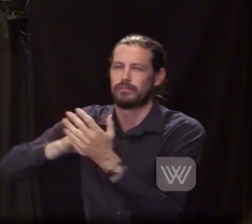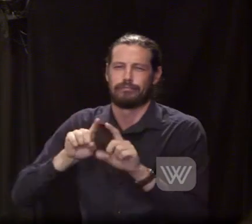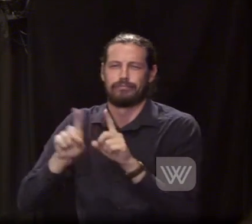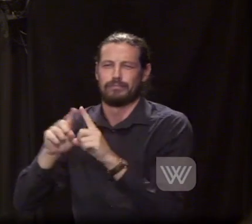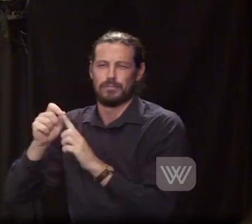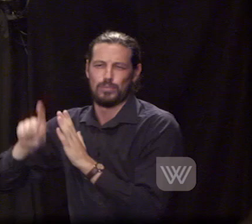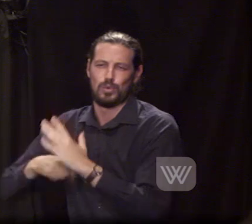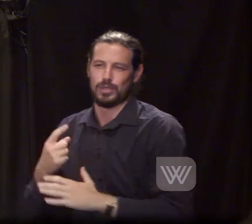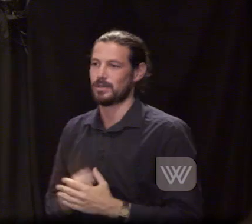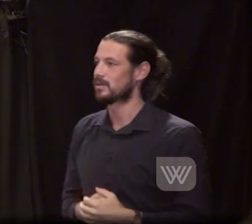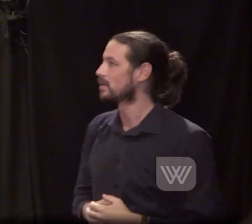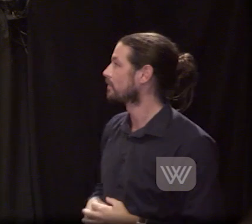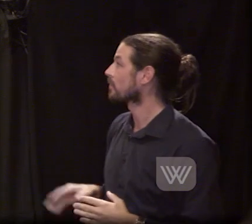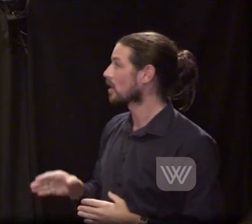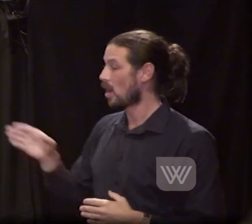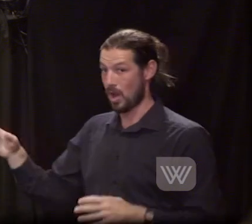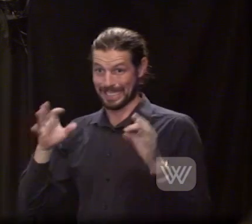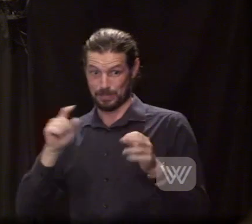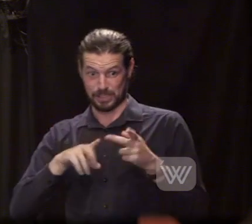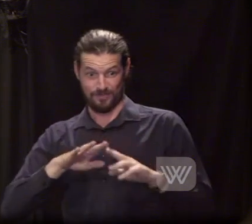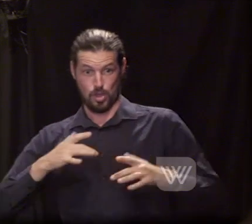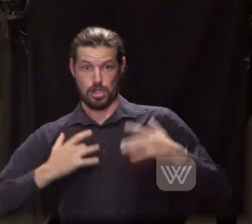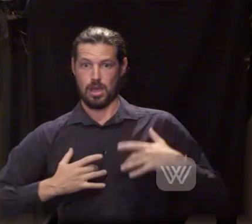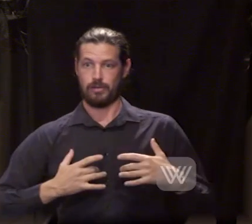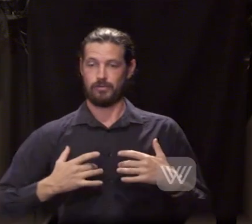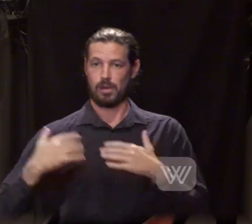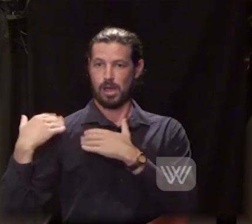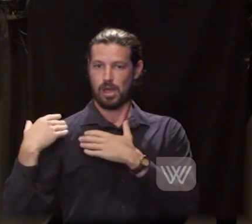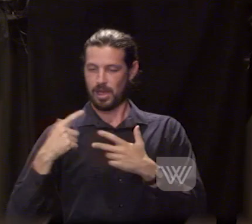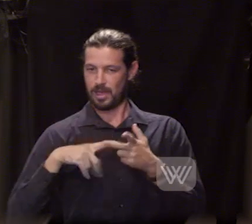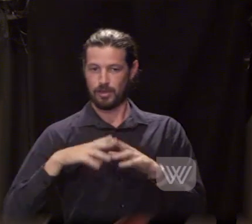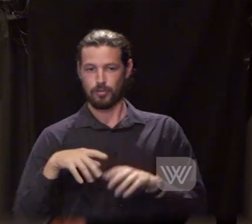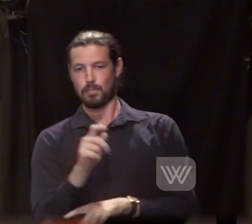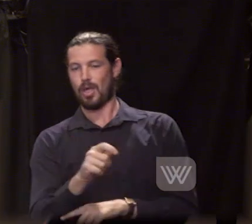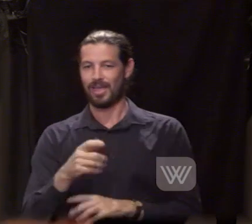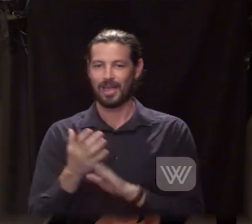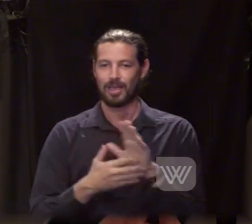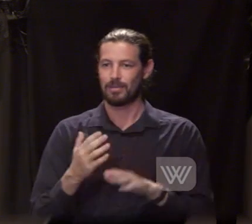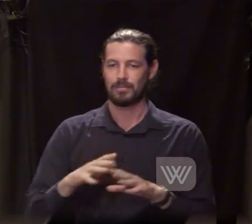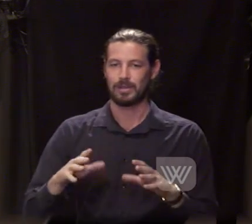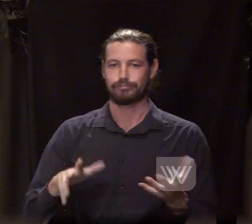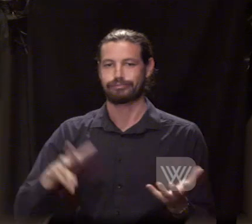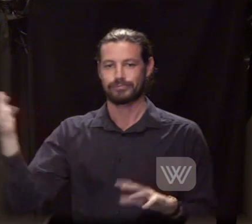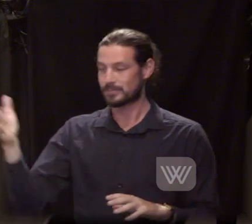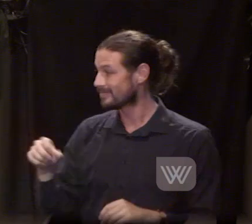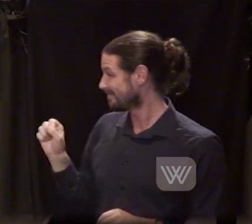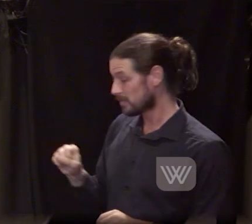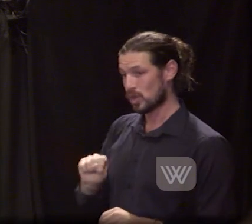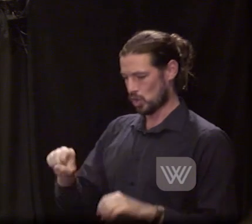I guess especially when your life depends on it, right? That does help focus the mind. Maintaining your systems is really important because it is supporting your